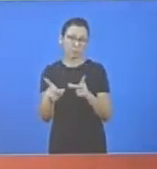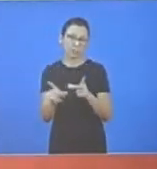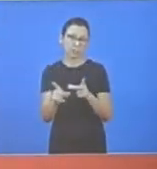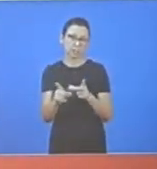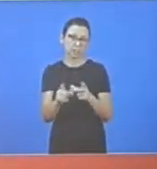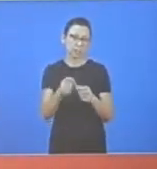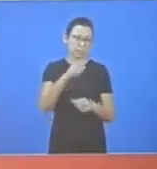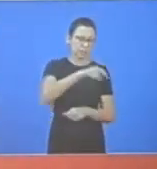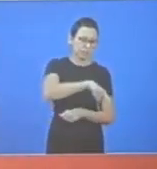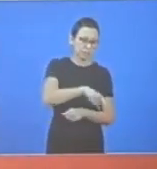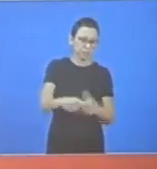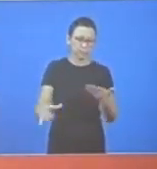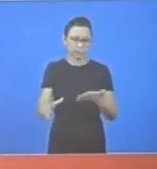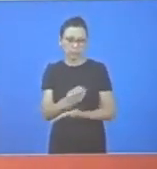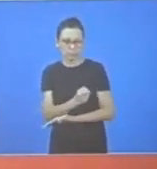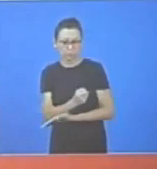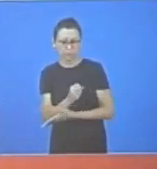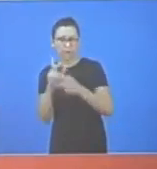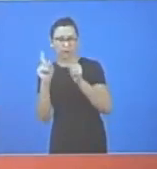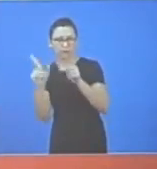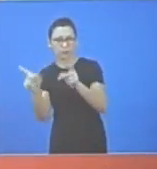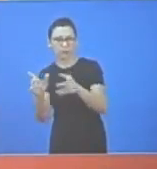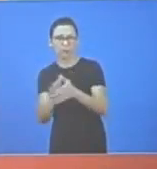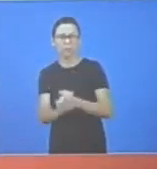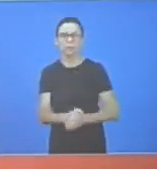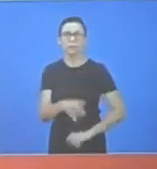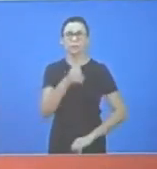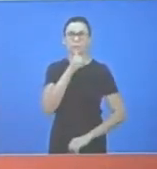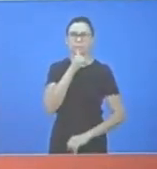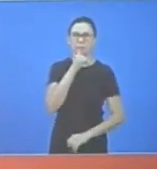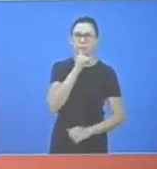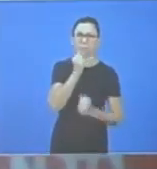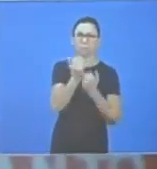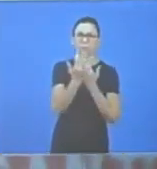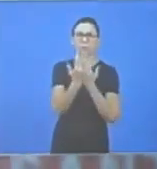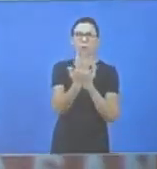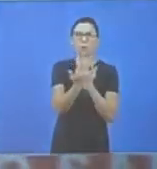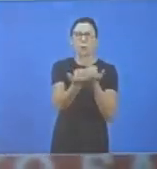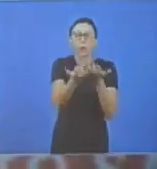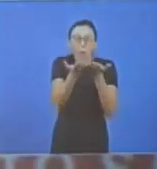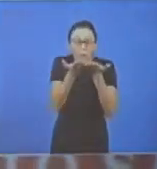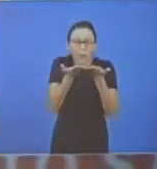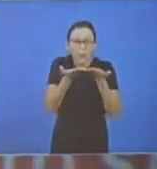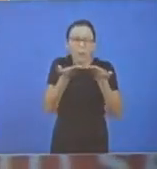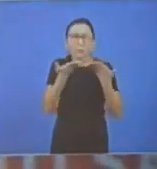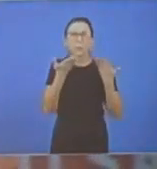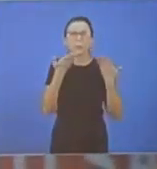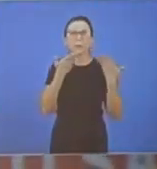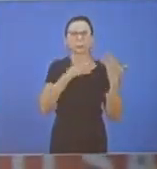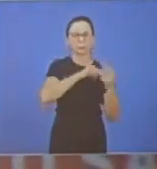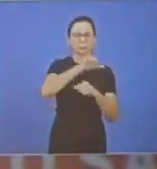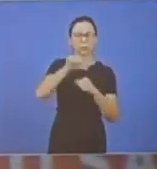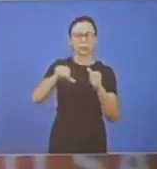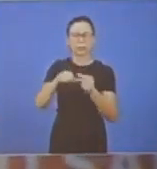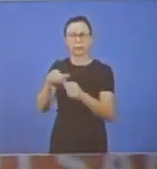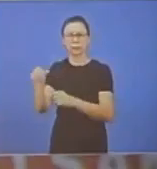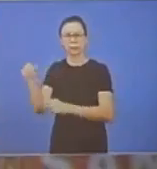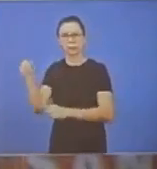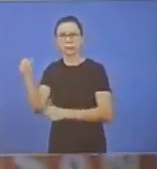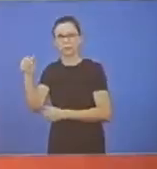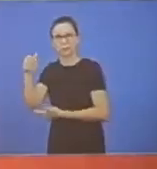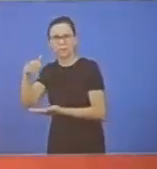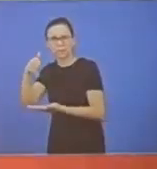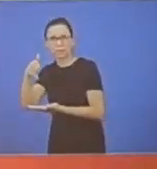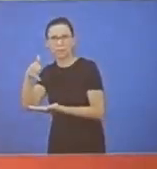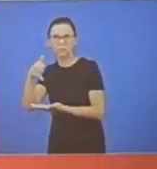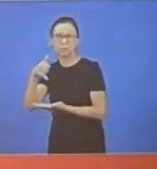sell the fruits and the produce, and the oil, the